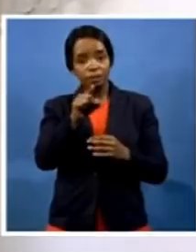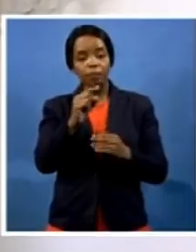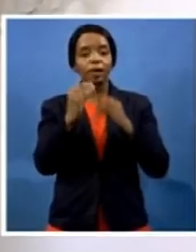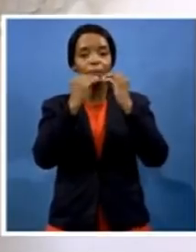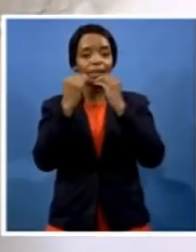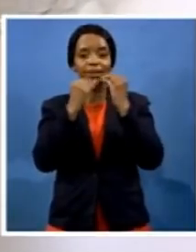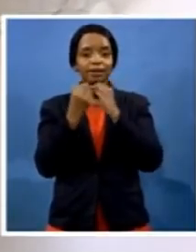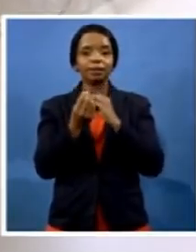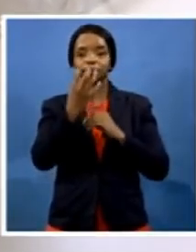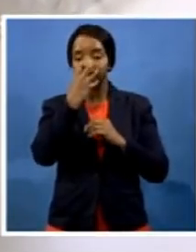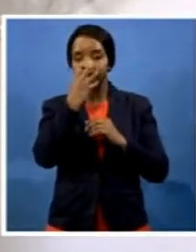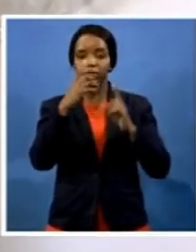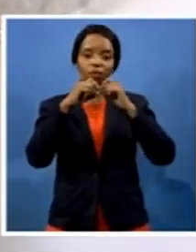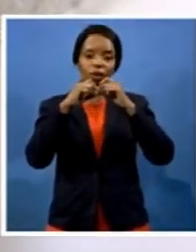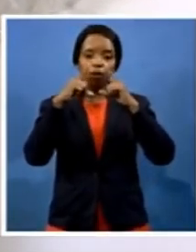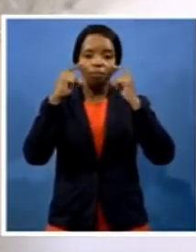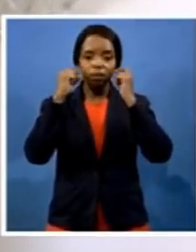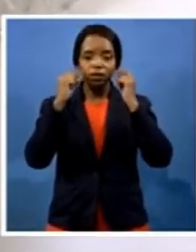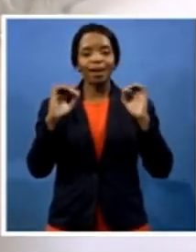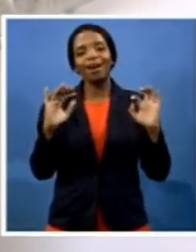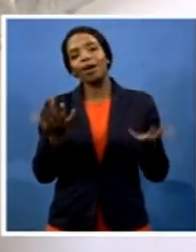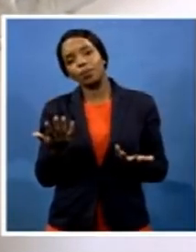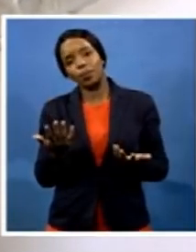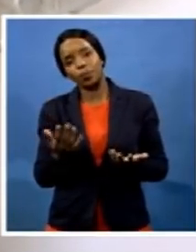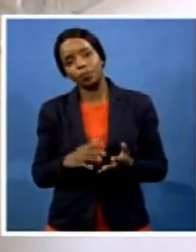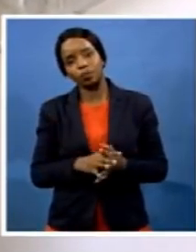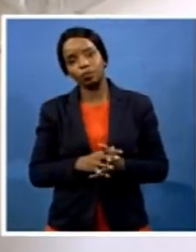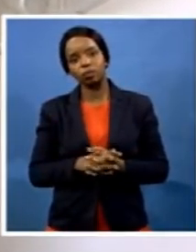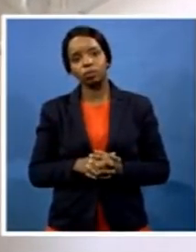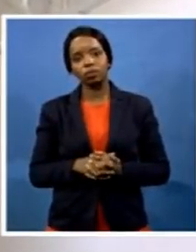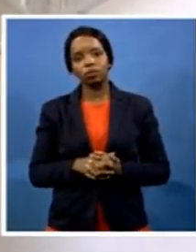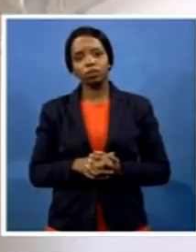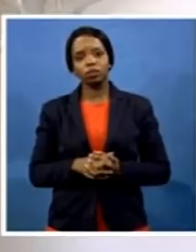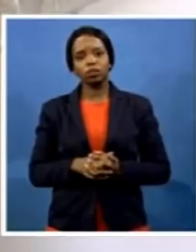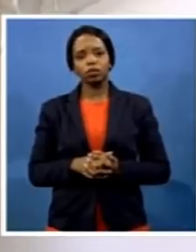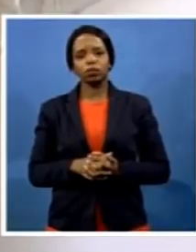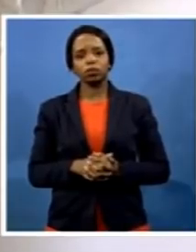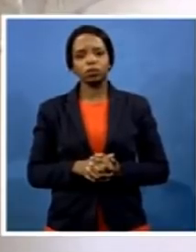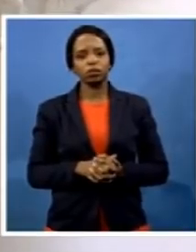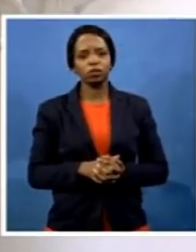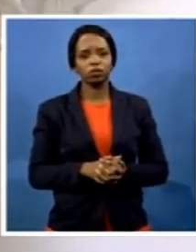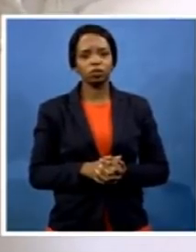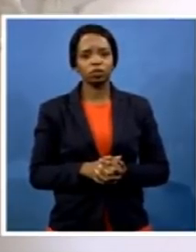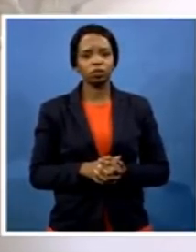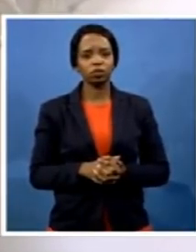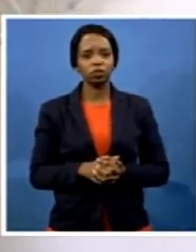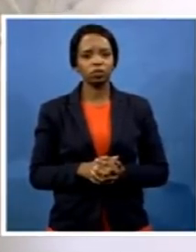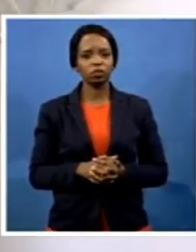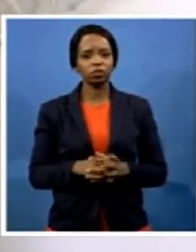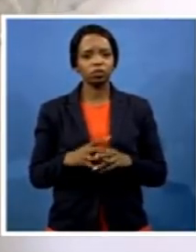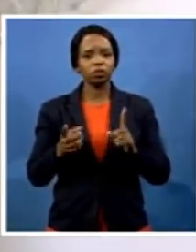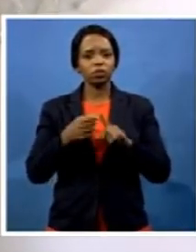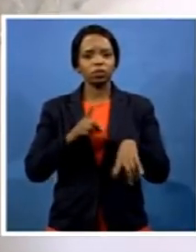about. Okay, I was during this lockdown. Whenever I would go to the shop, I would use the